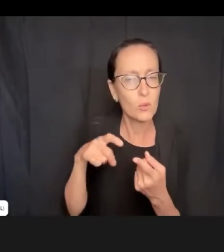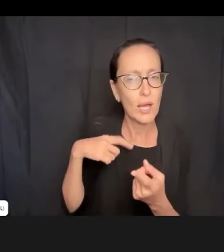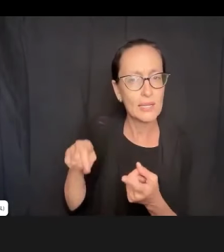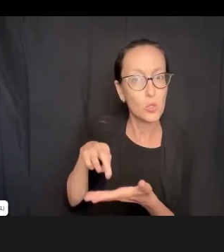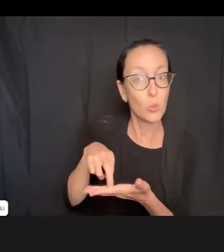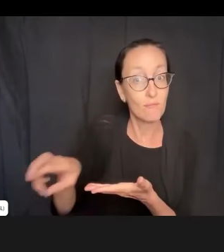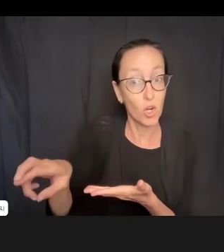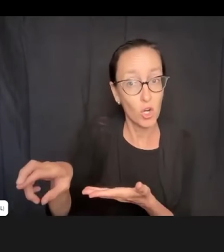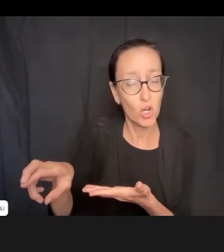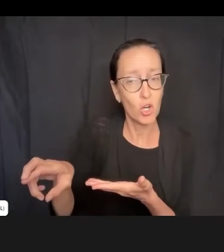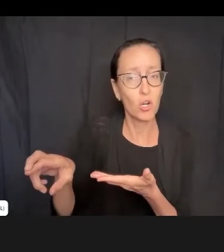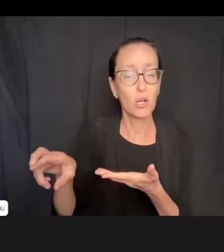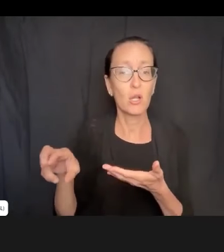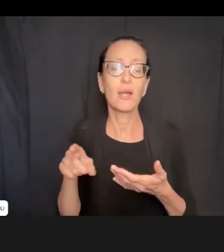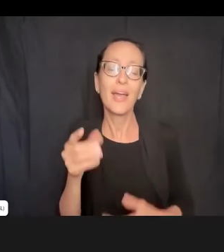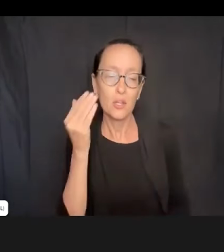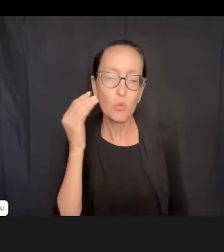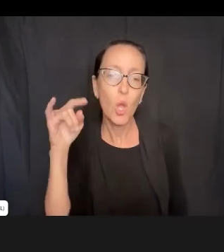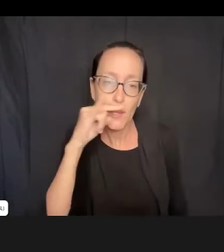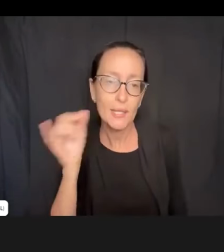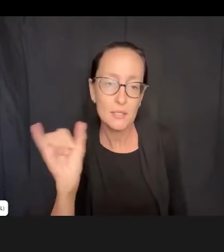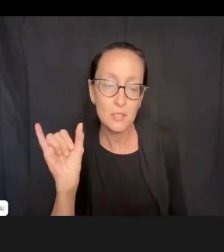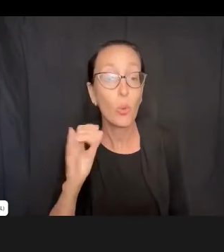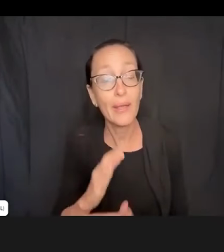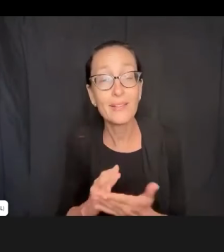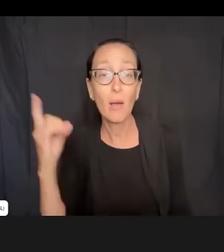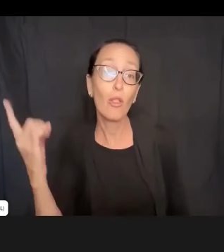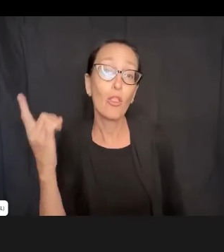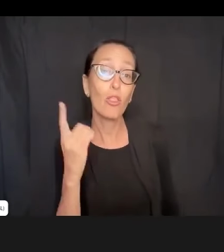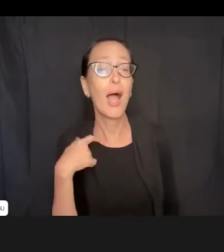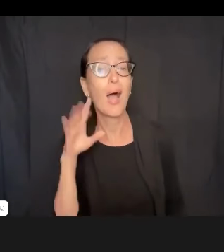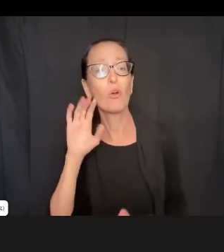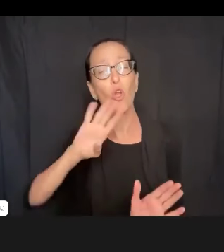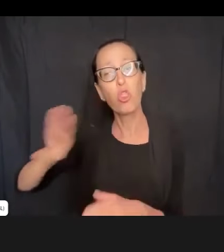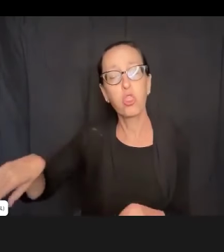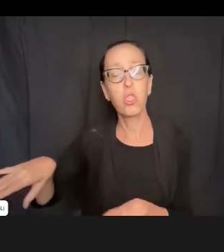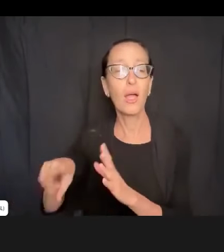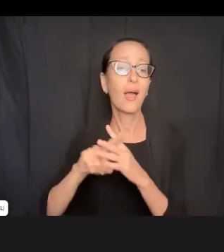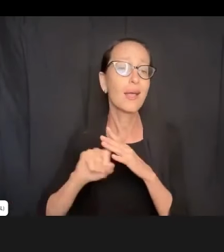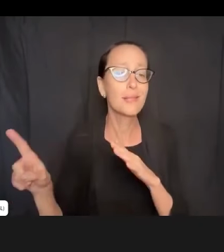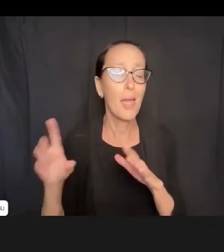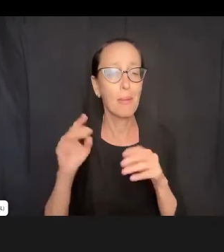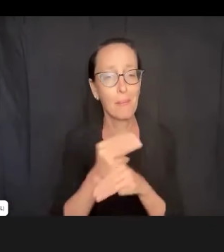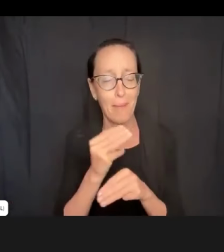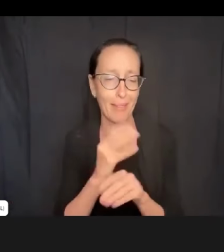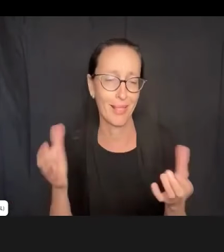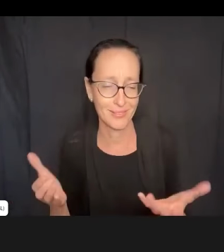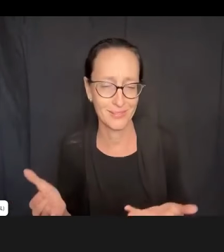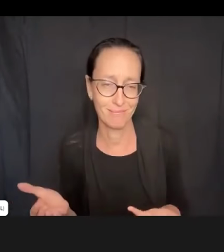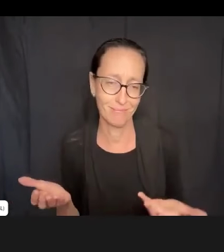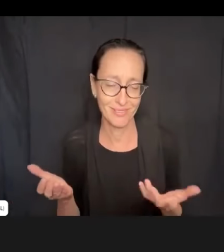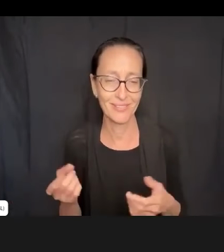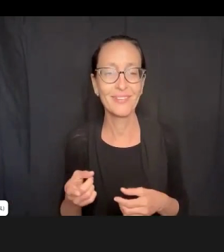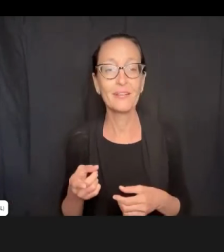But also, kids, some are just going to come down because they want to get out of math class. So what we teach and prepare is